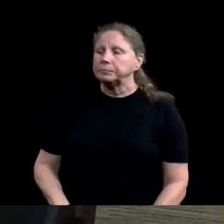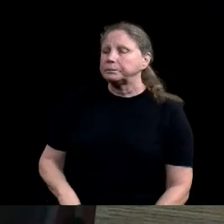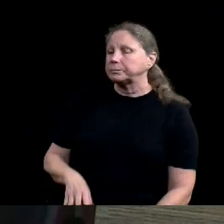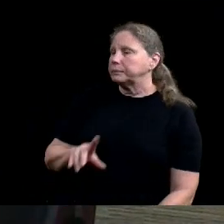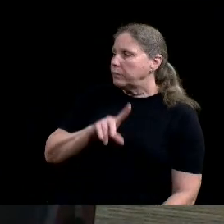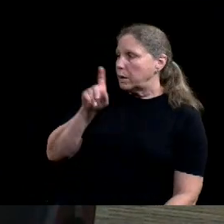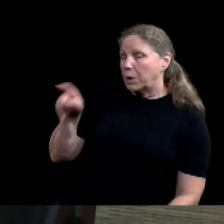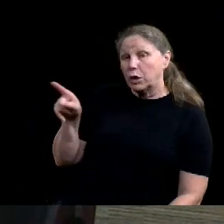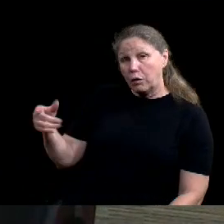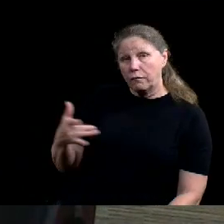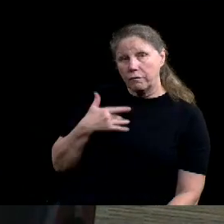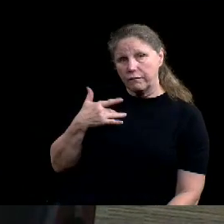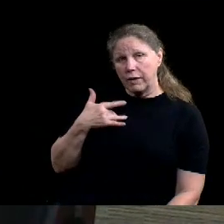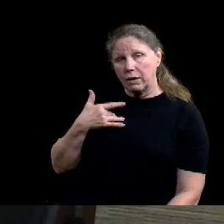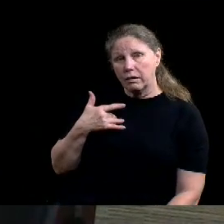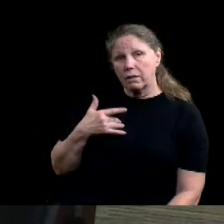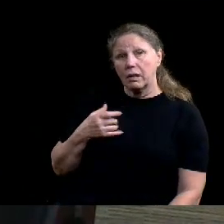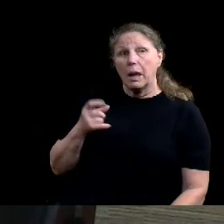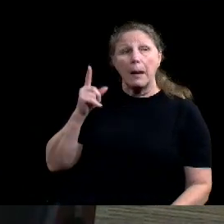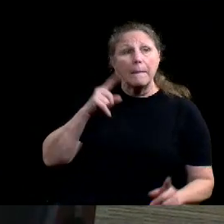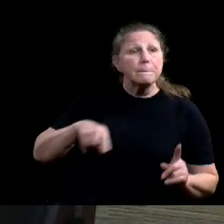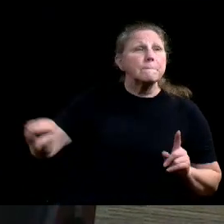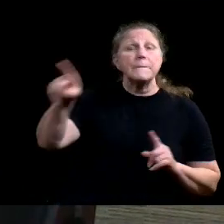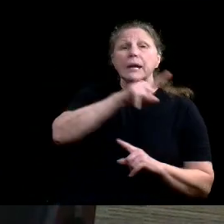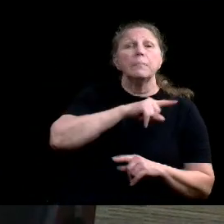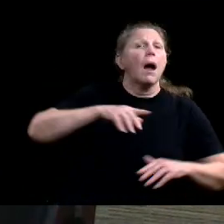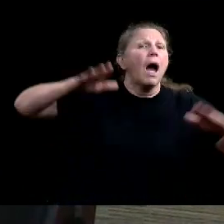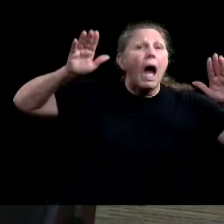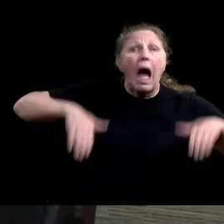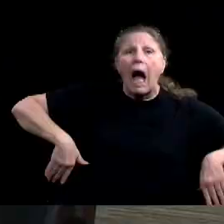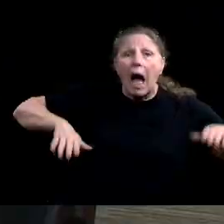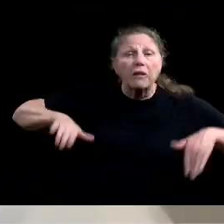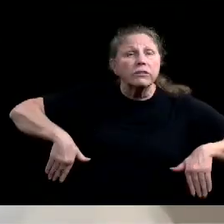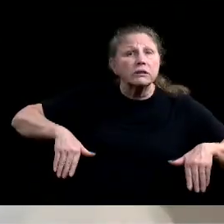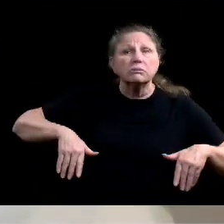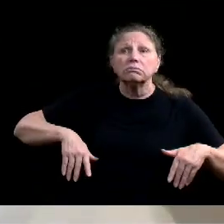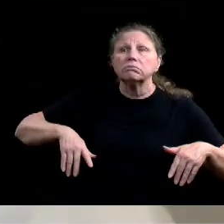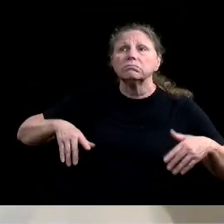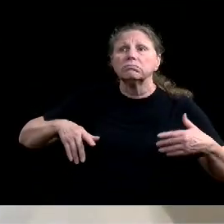or undiagnosed COVID cases in around the area?